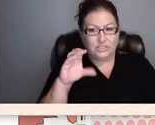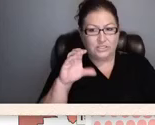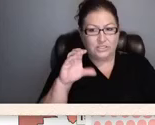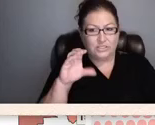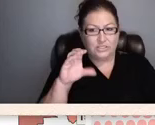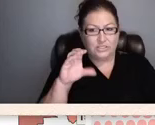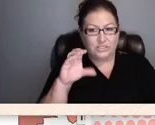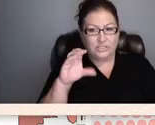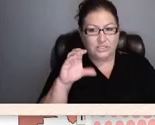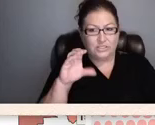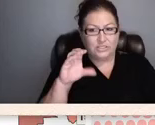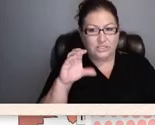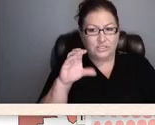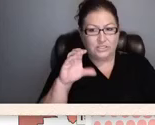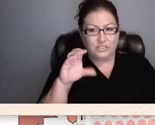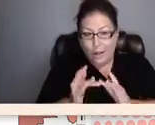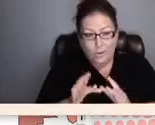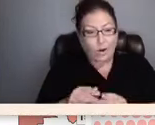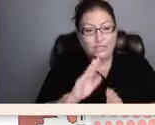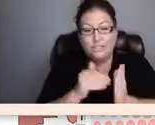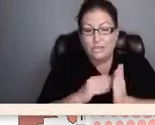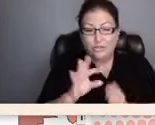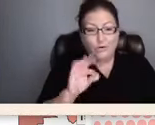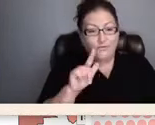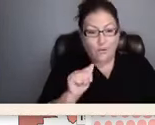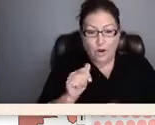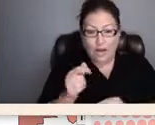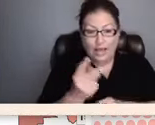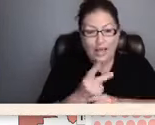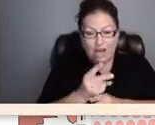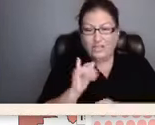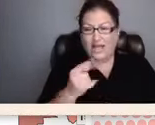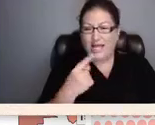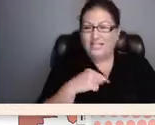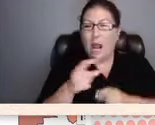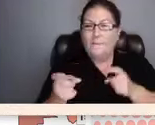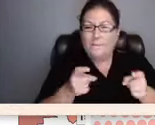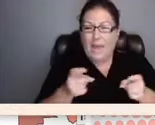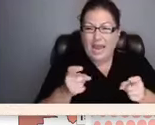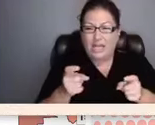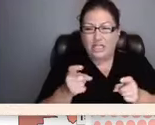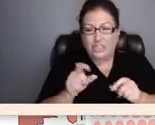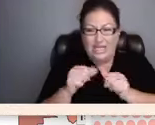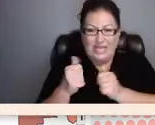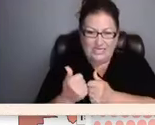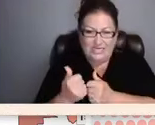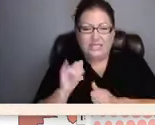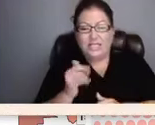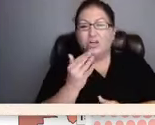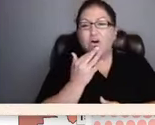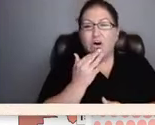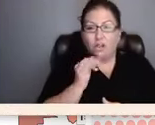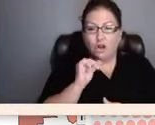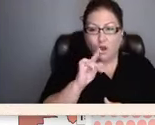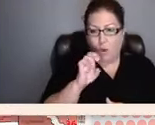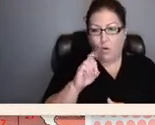Central Florida Cares, those are our managing entities. So it's color-coded by managing entity.